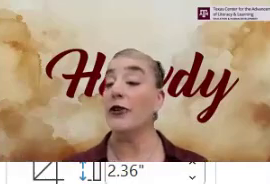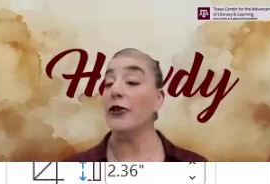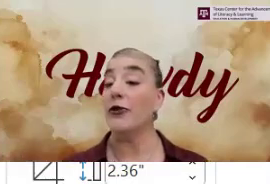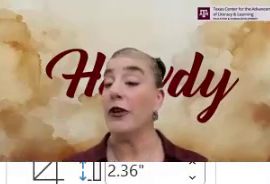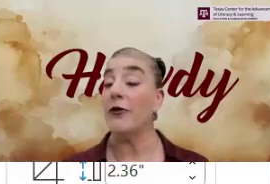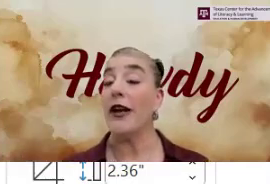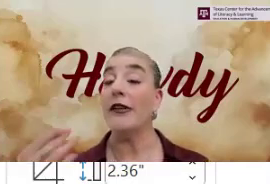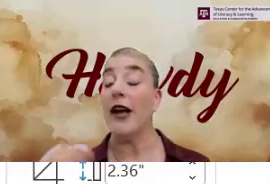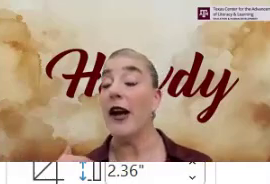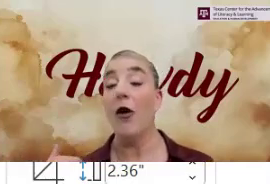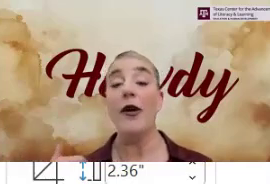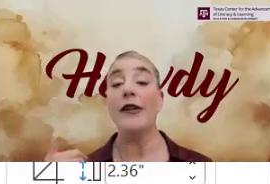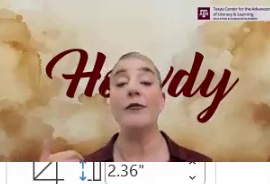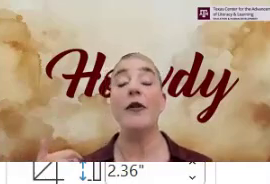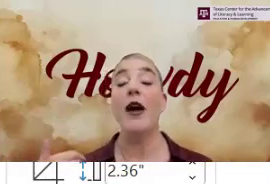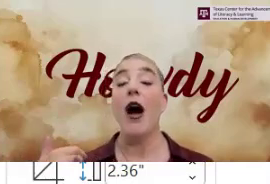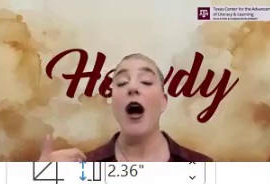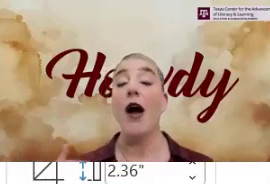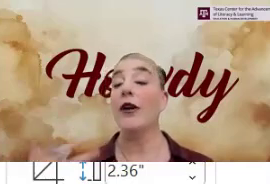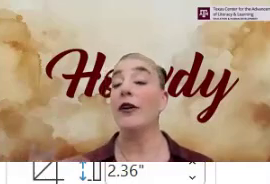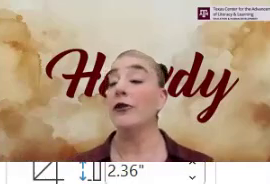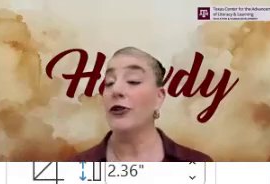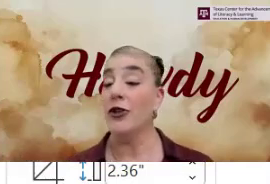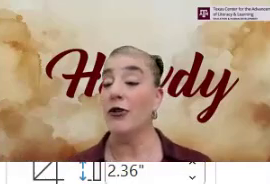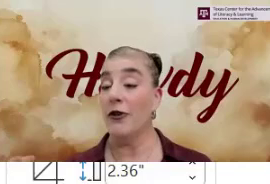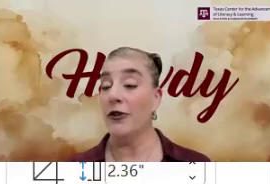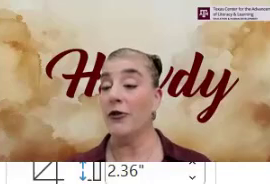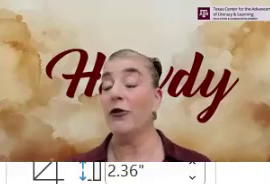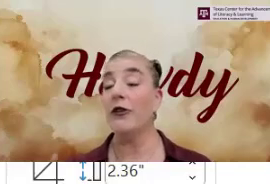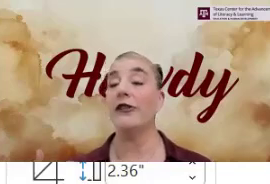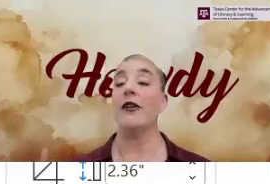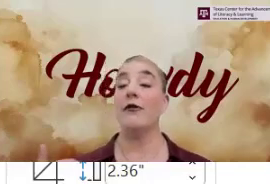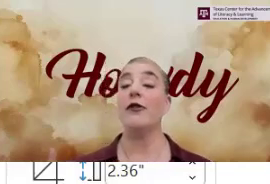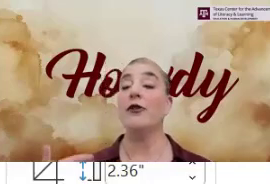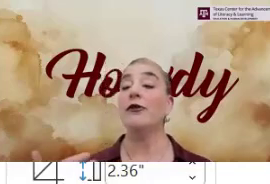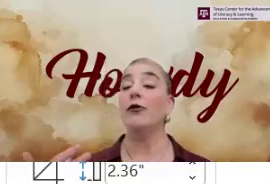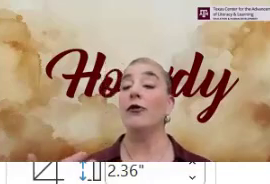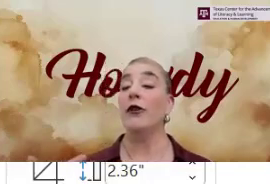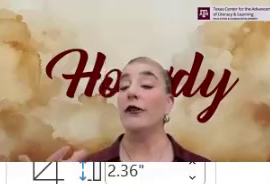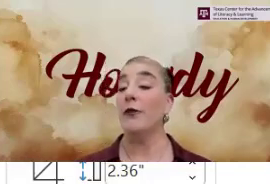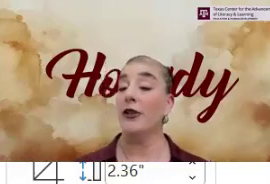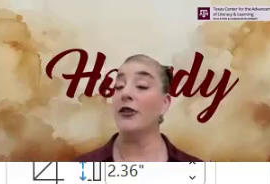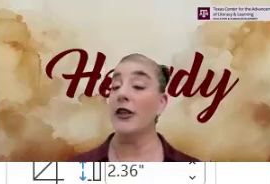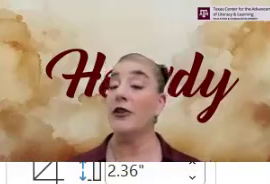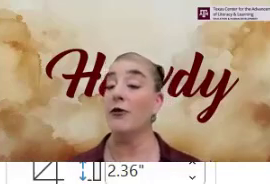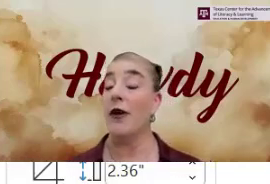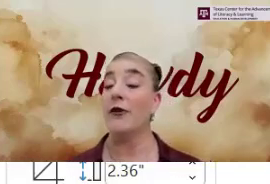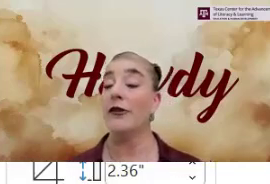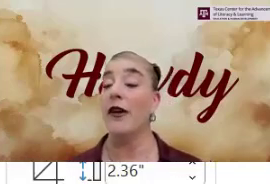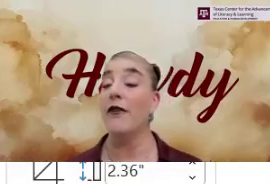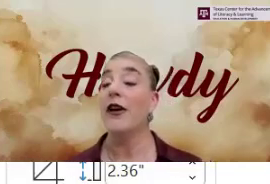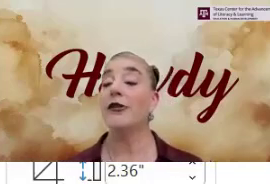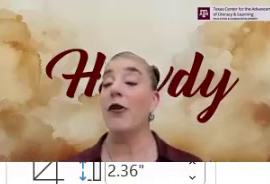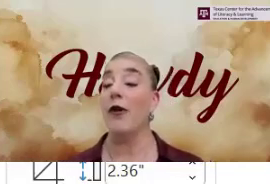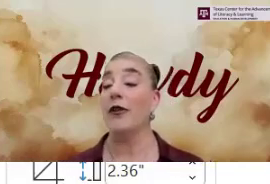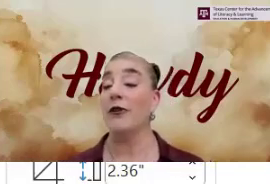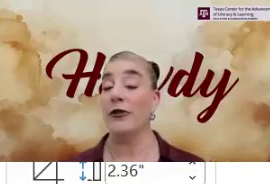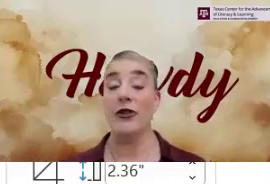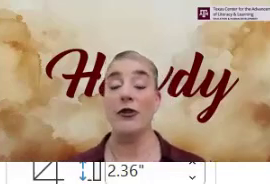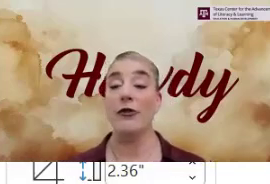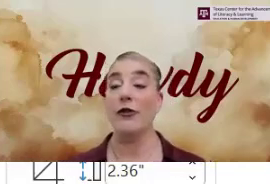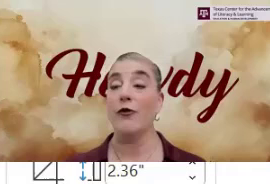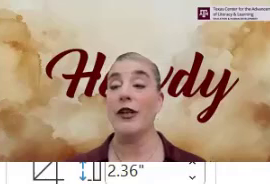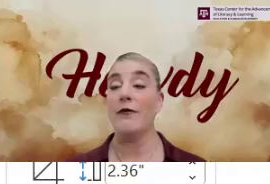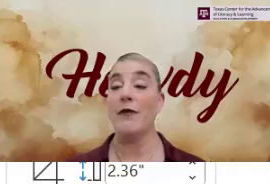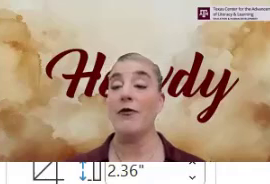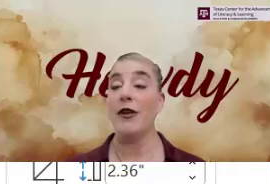can share your screen, right? Because I want to learn too in Google, because I don't use Google as much as I do Microsoft. So I want to